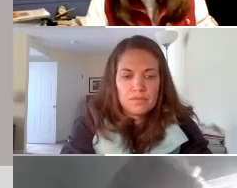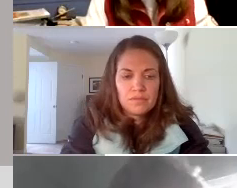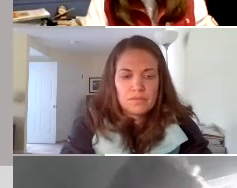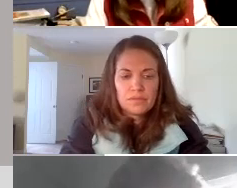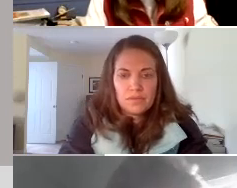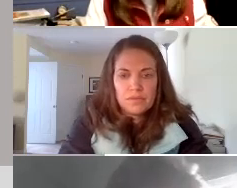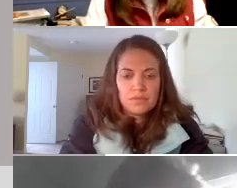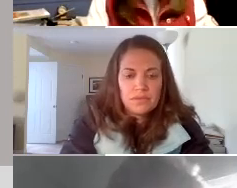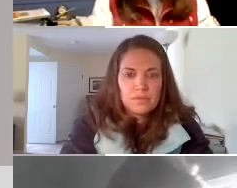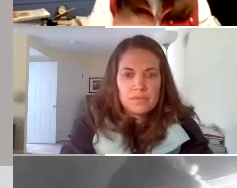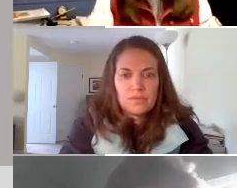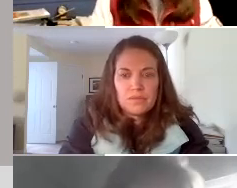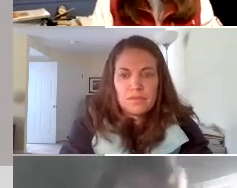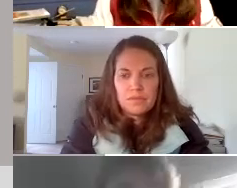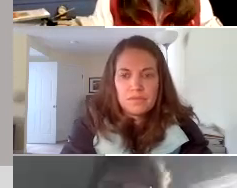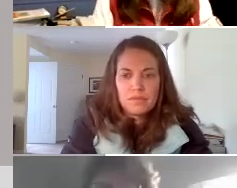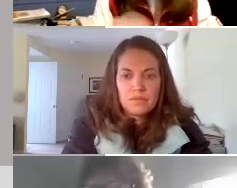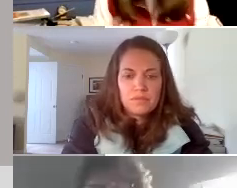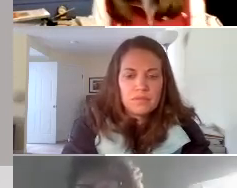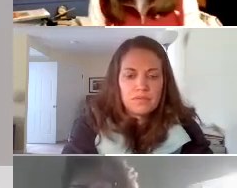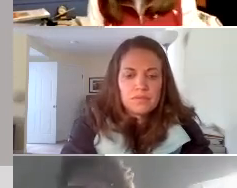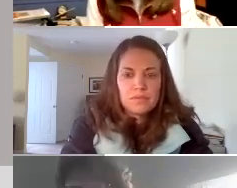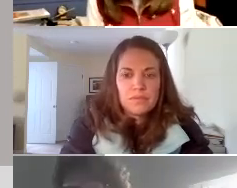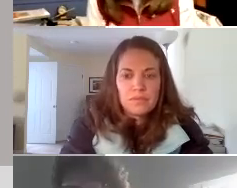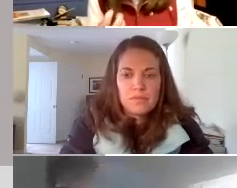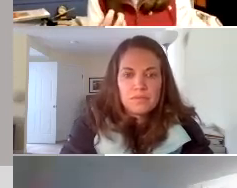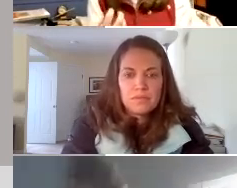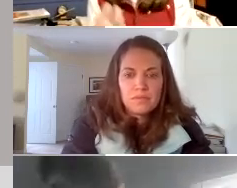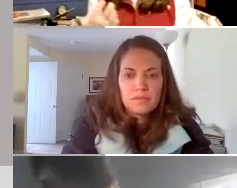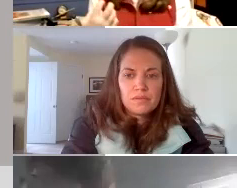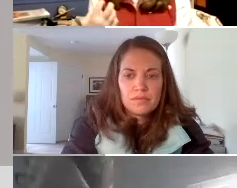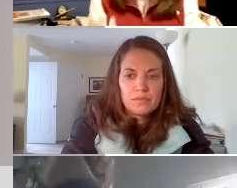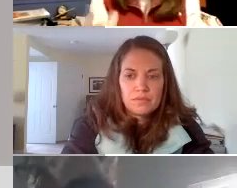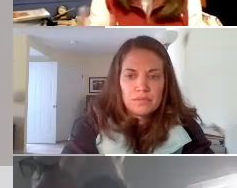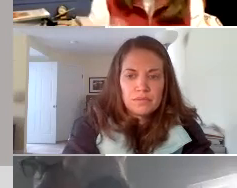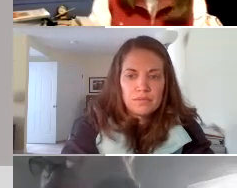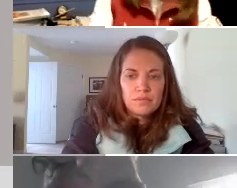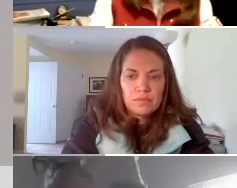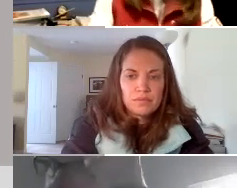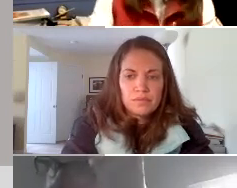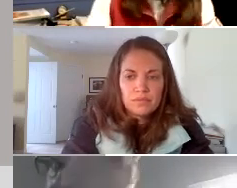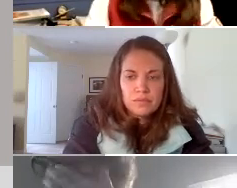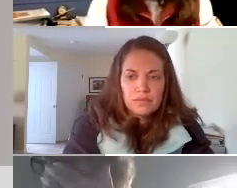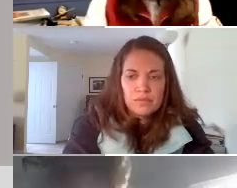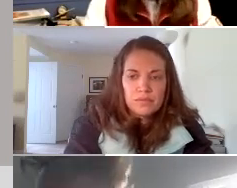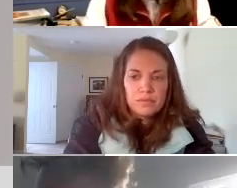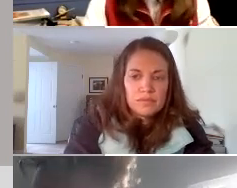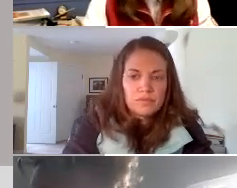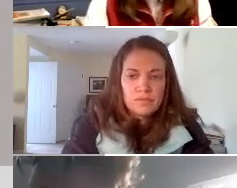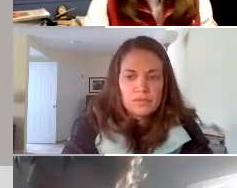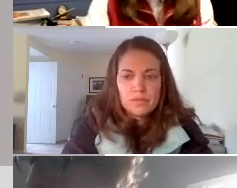with a baseball. He saw that threat coming. He reacted to that threat. He closed his eyes and he turned his body. He's still going to get hit